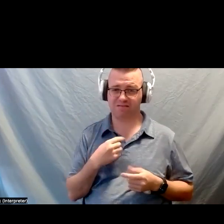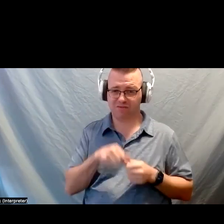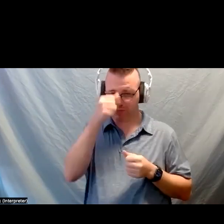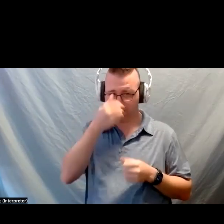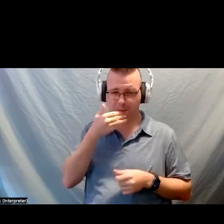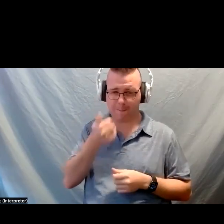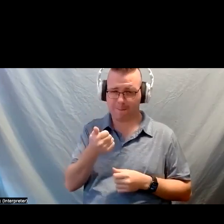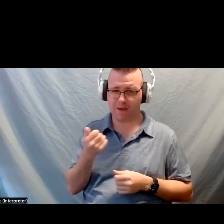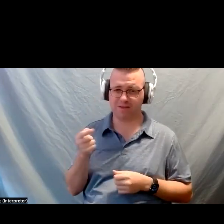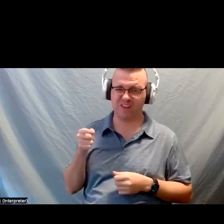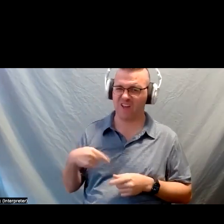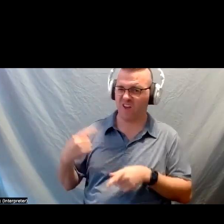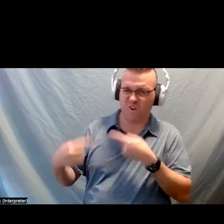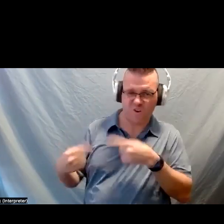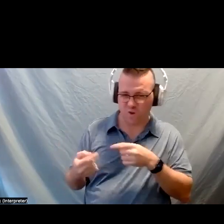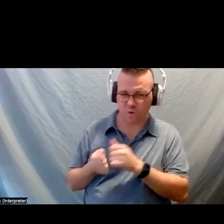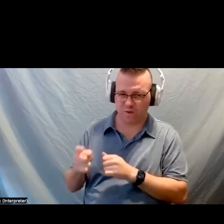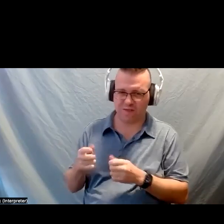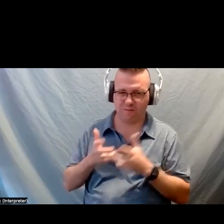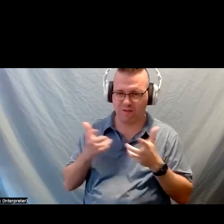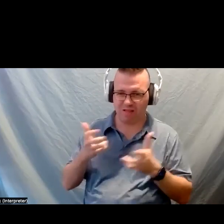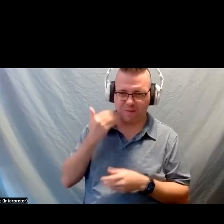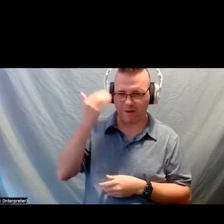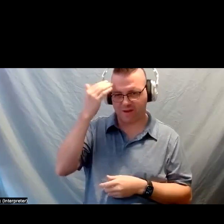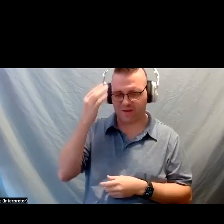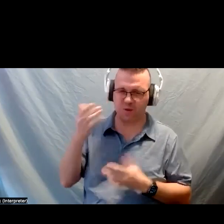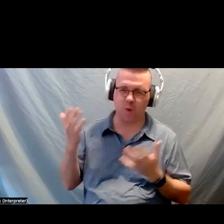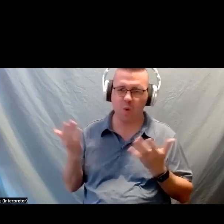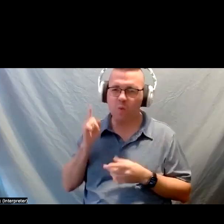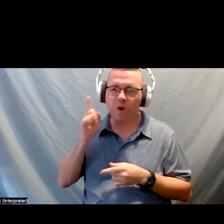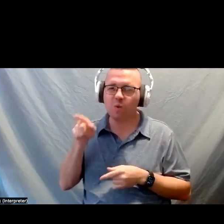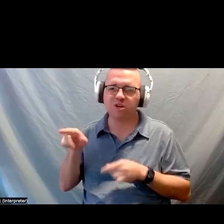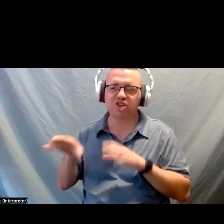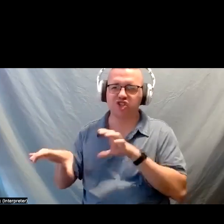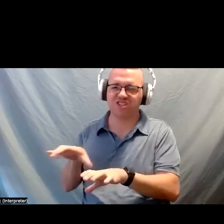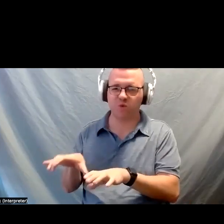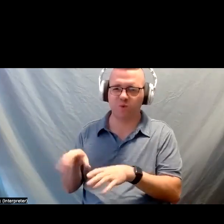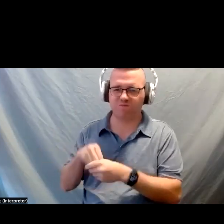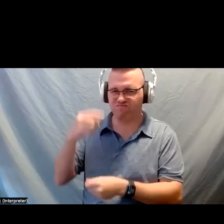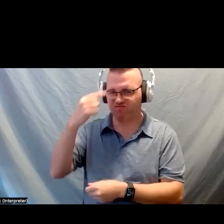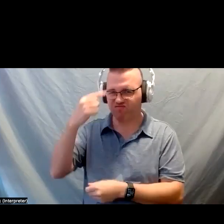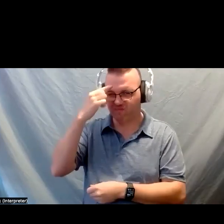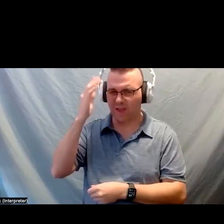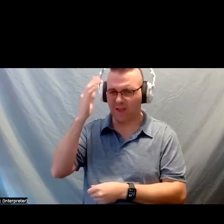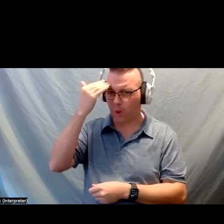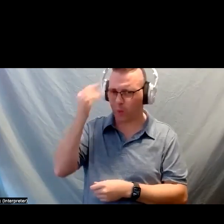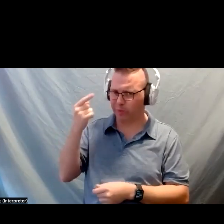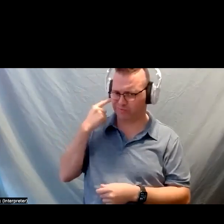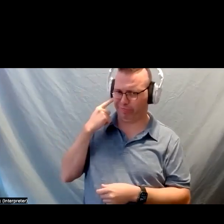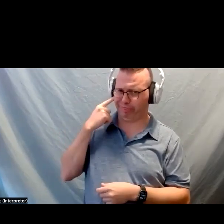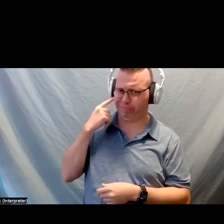with in my head. I think, what would Jo have thought? I often know what she would have